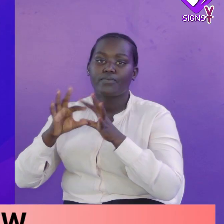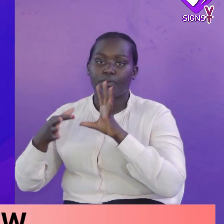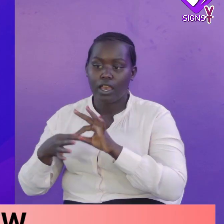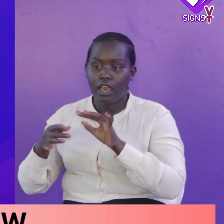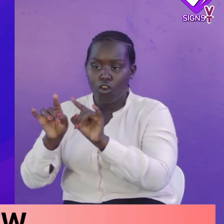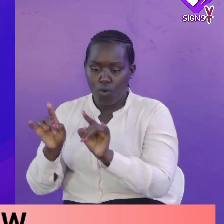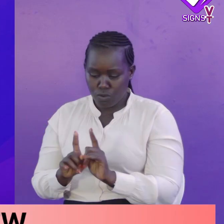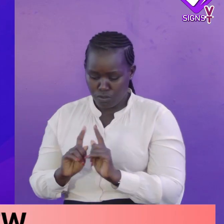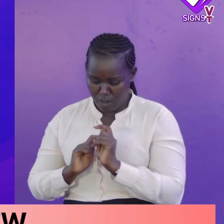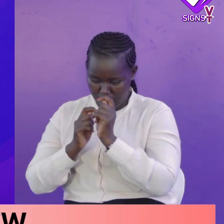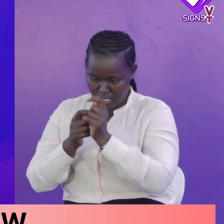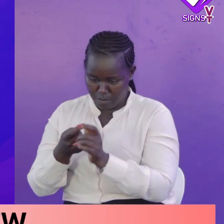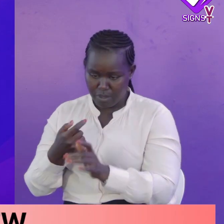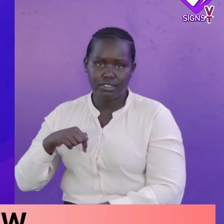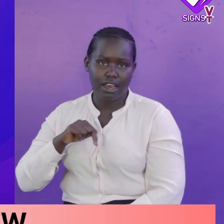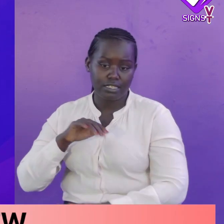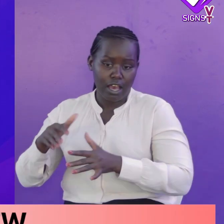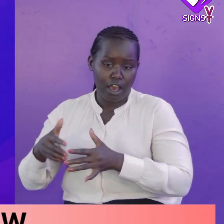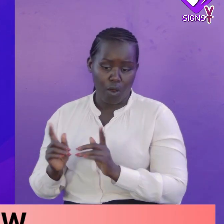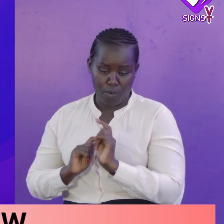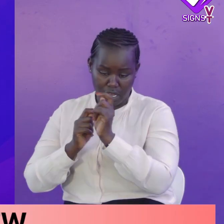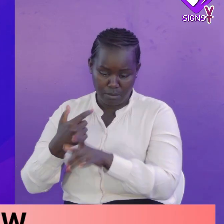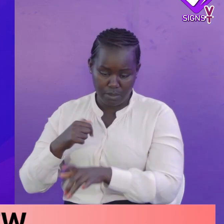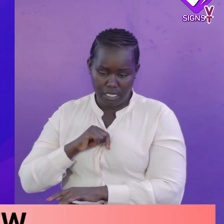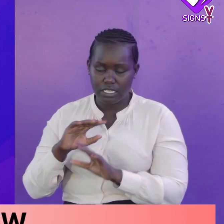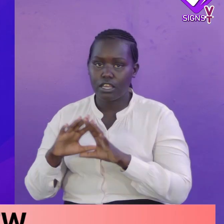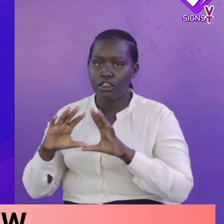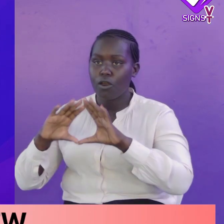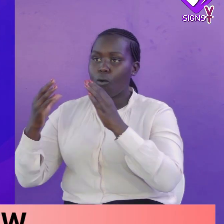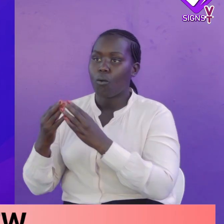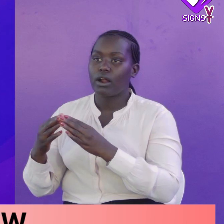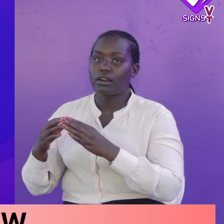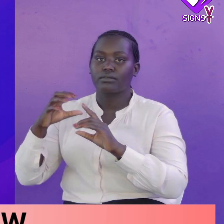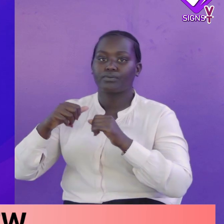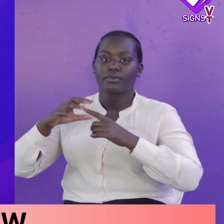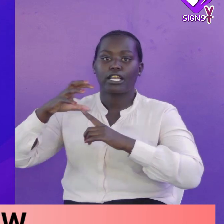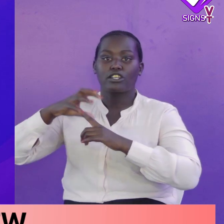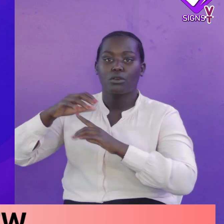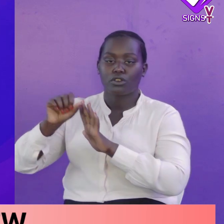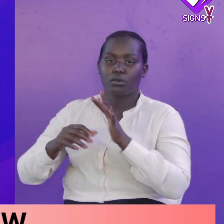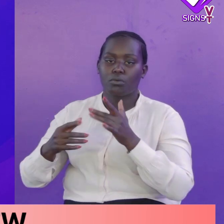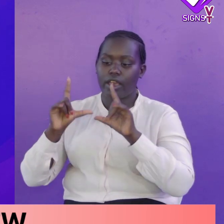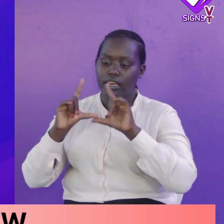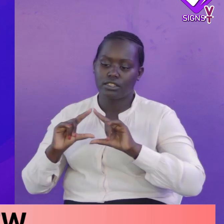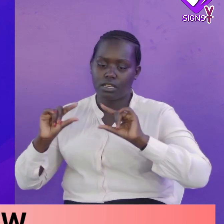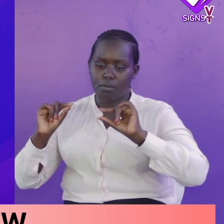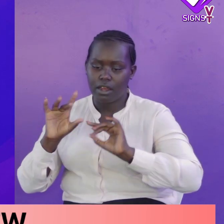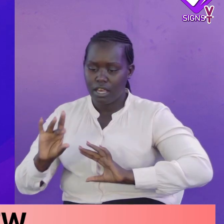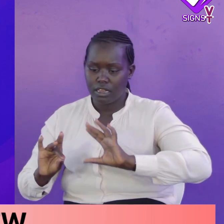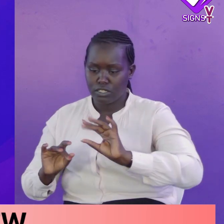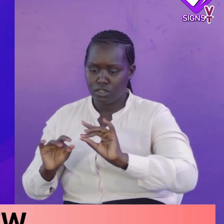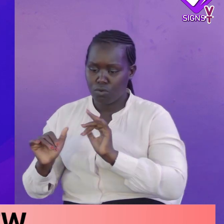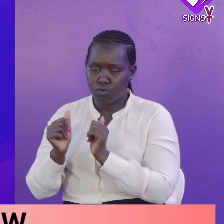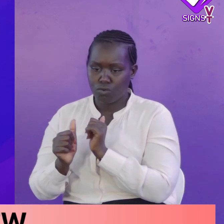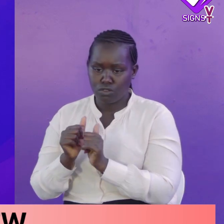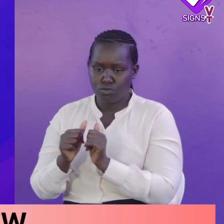also respect us the way they are respecting us in the World Championships in Tokyo. So the selection that was done at the